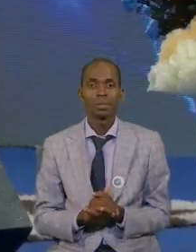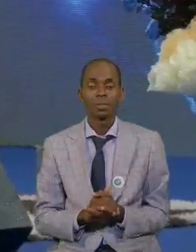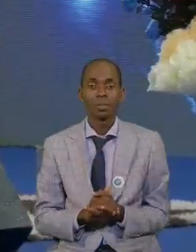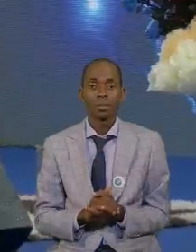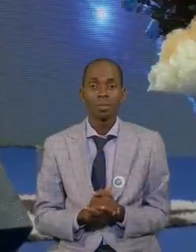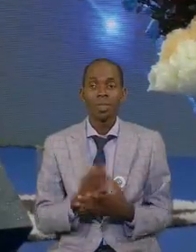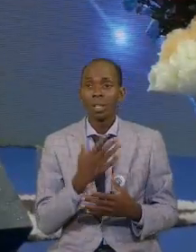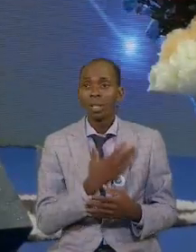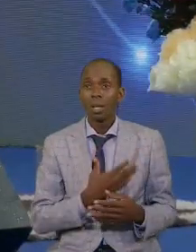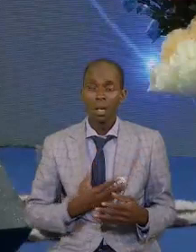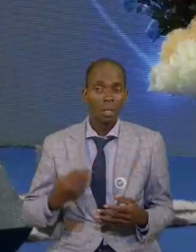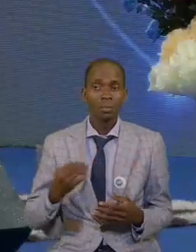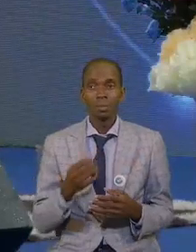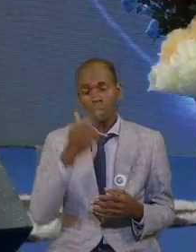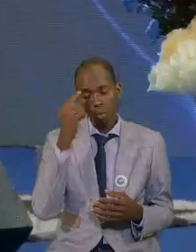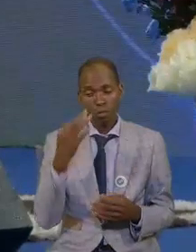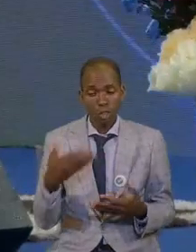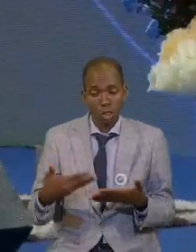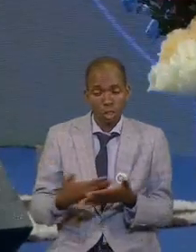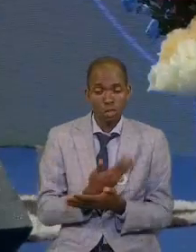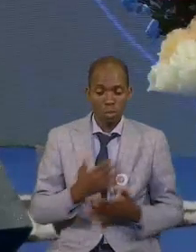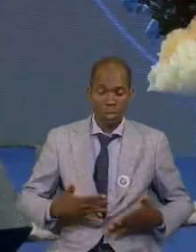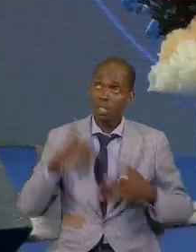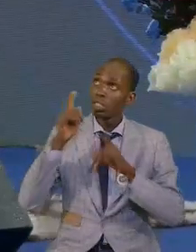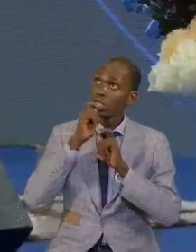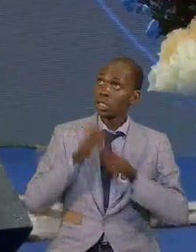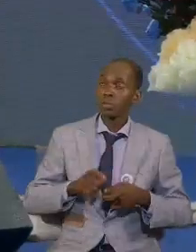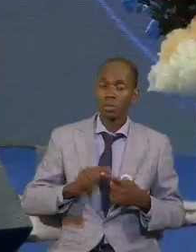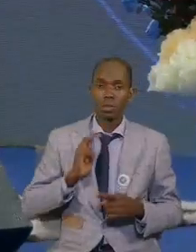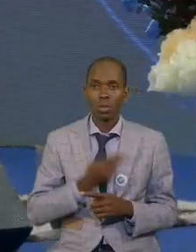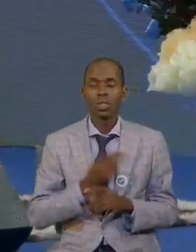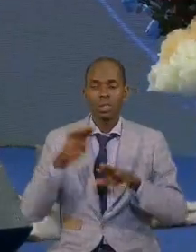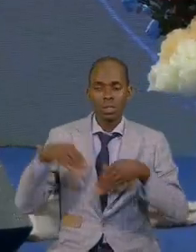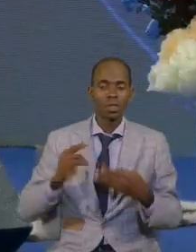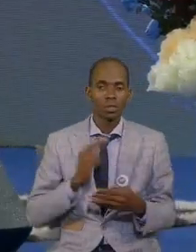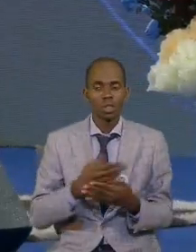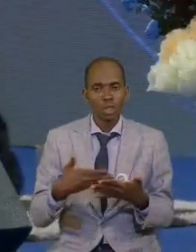Because of the new life he gives us a new love.